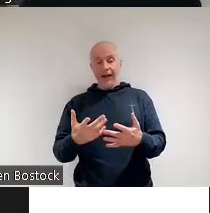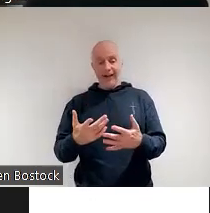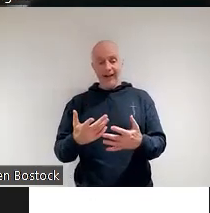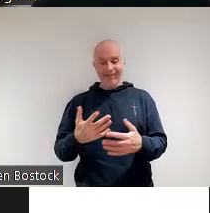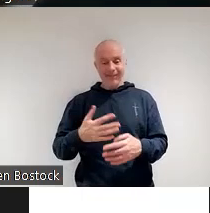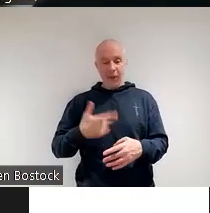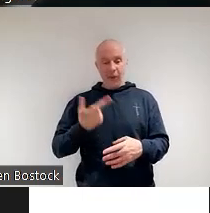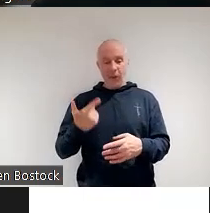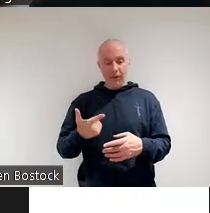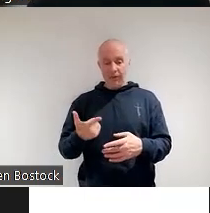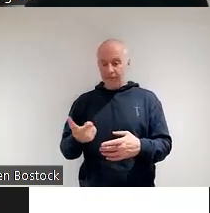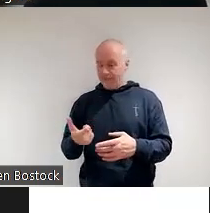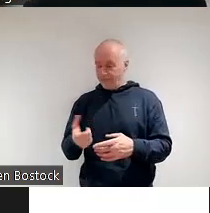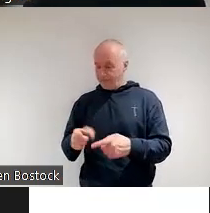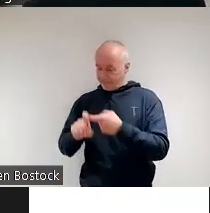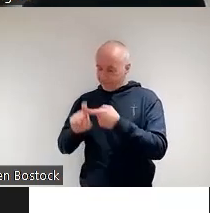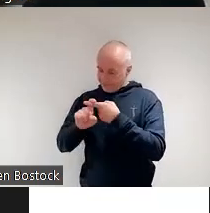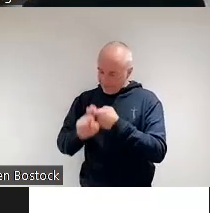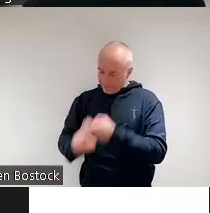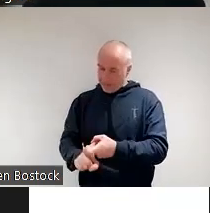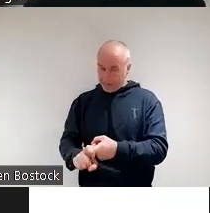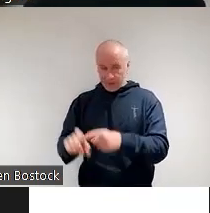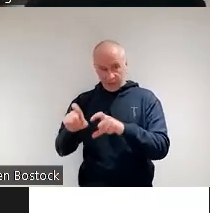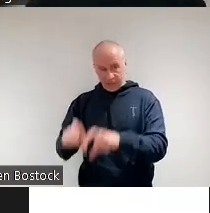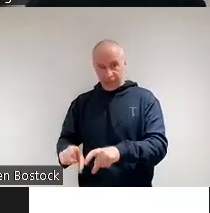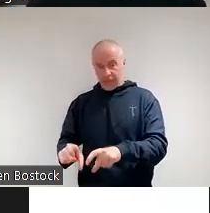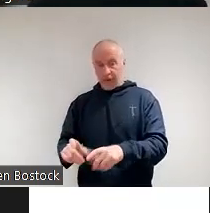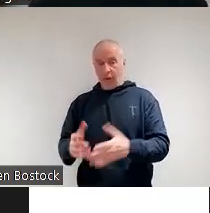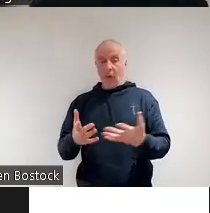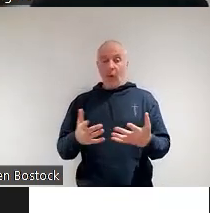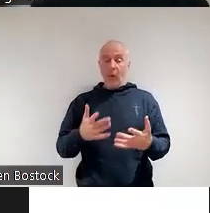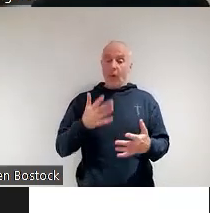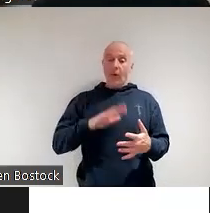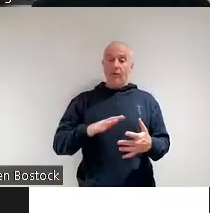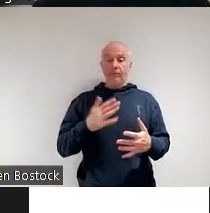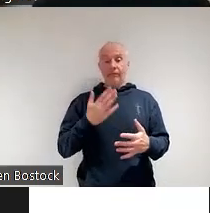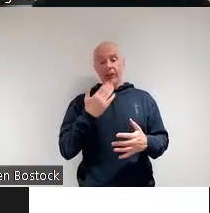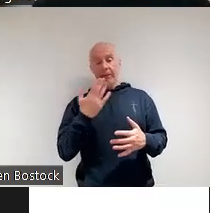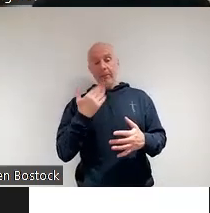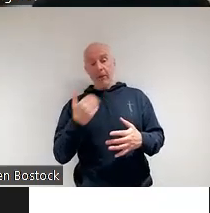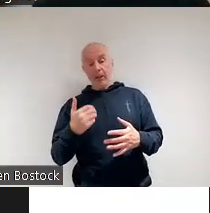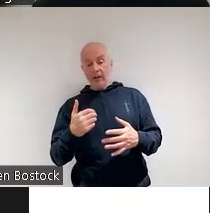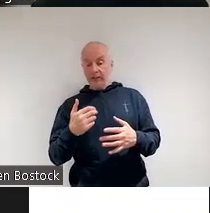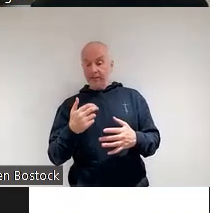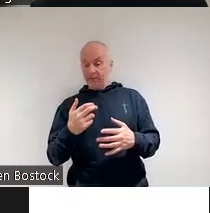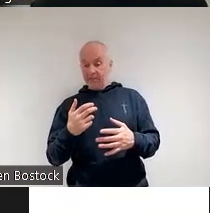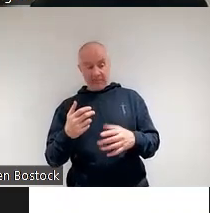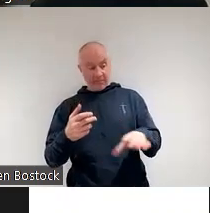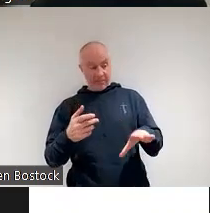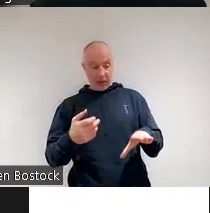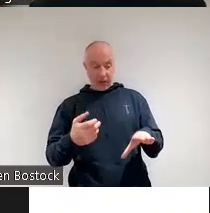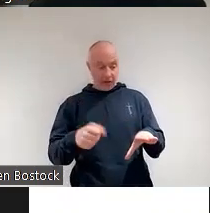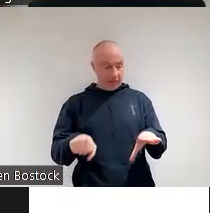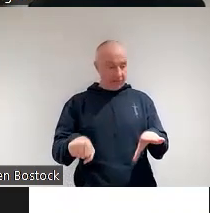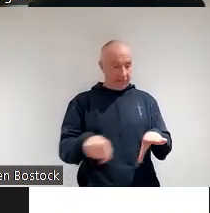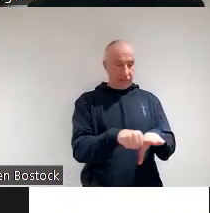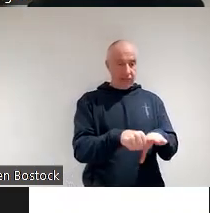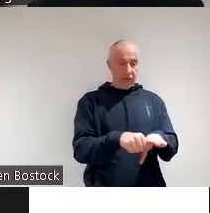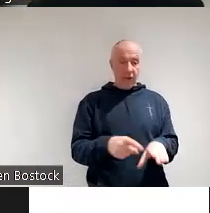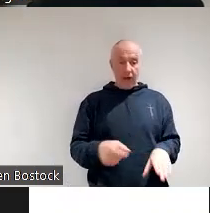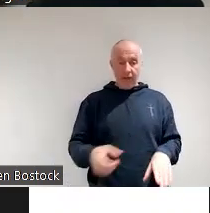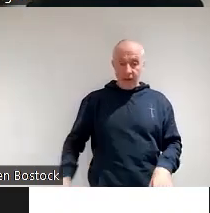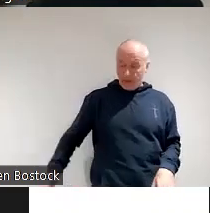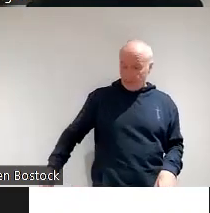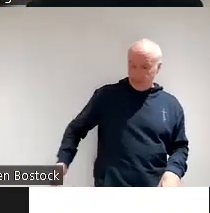ground, or if you just want to temporarily charge your car, but you don't have the EV chargers. So they come up with wheeled ones. So